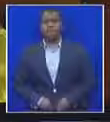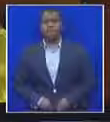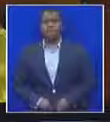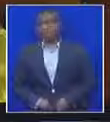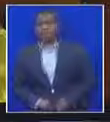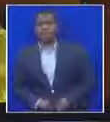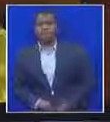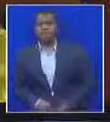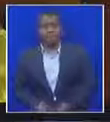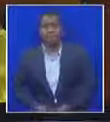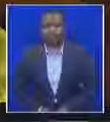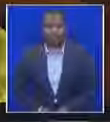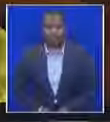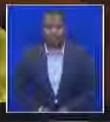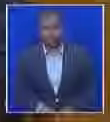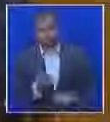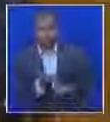Ngiyabonga mongameli.